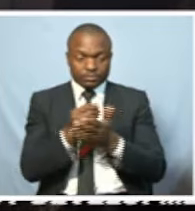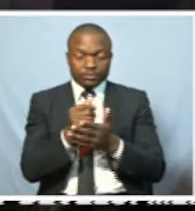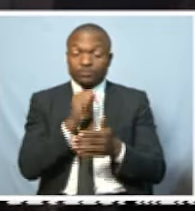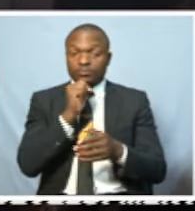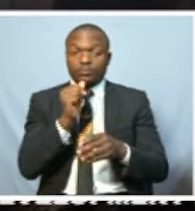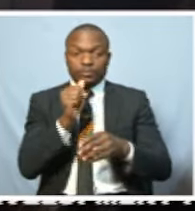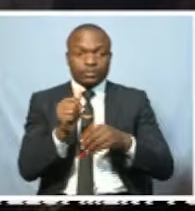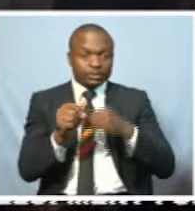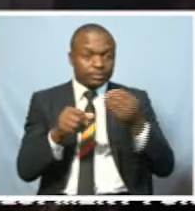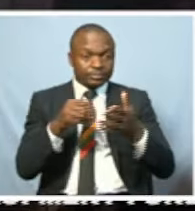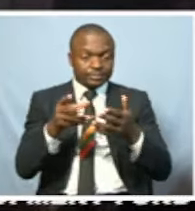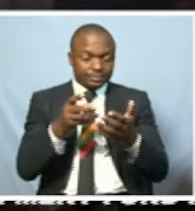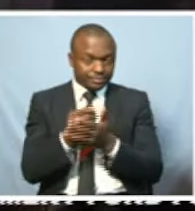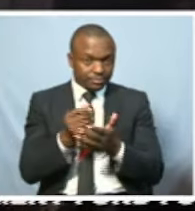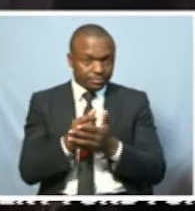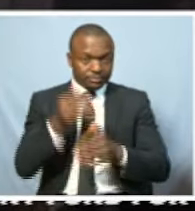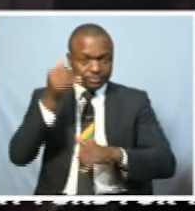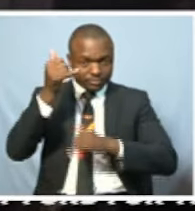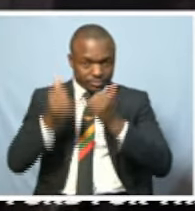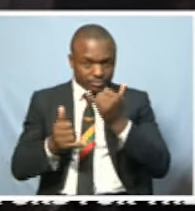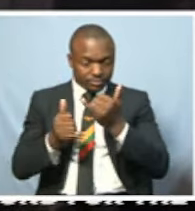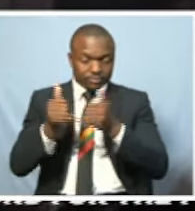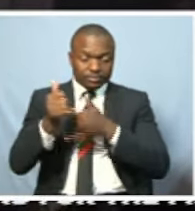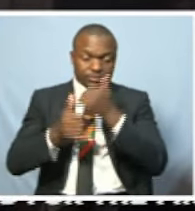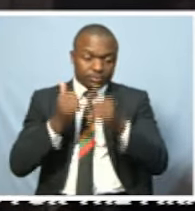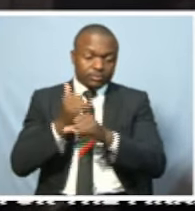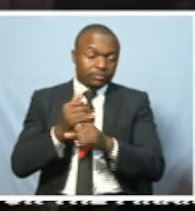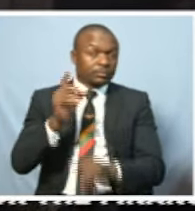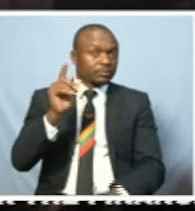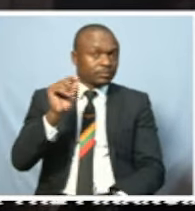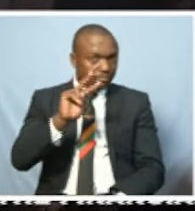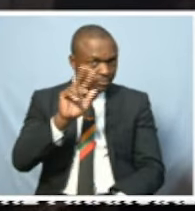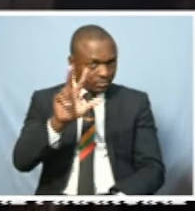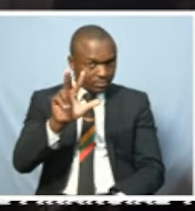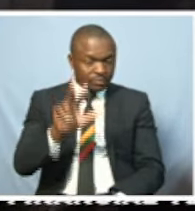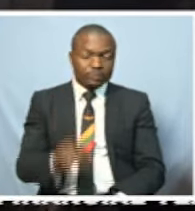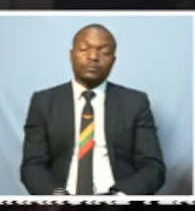by the end of fiscal year 2023,